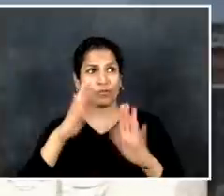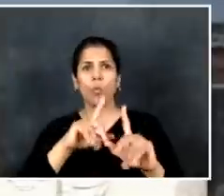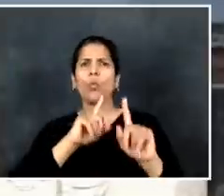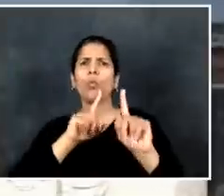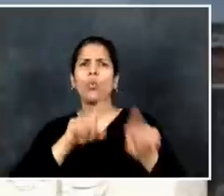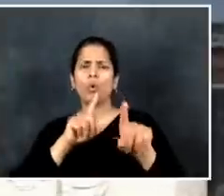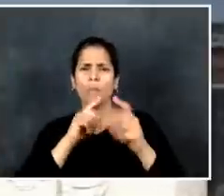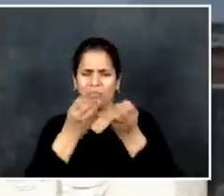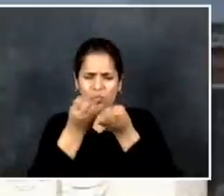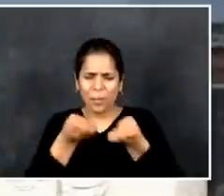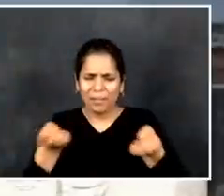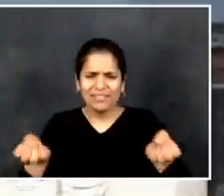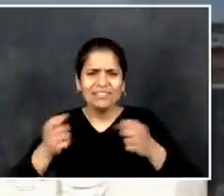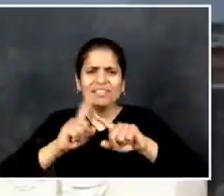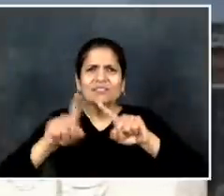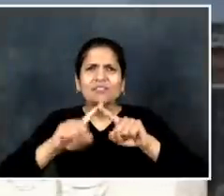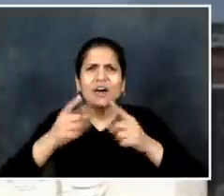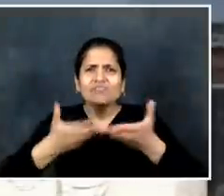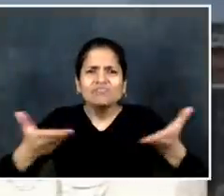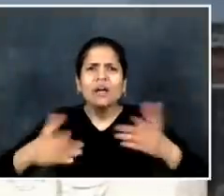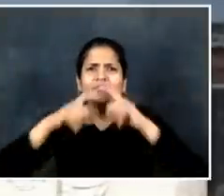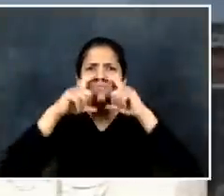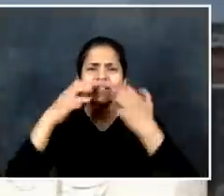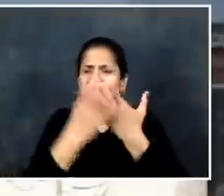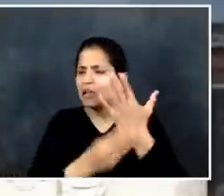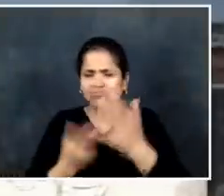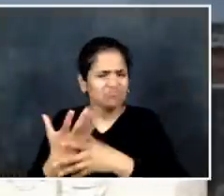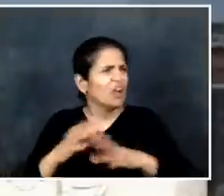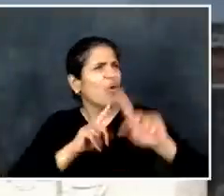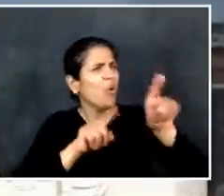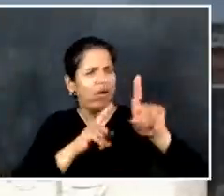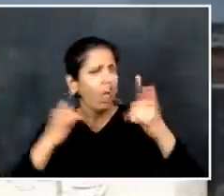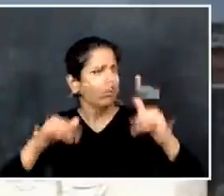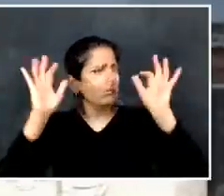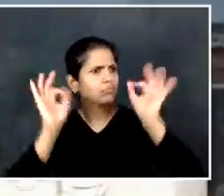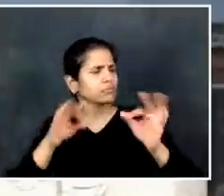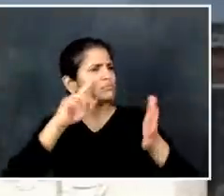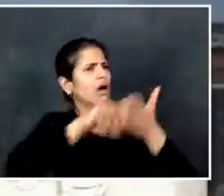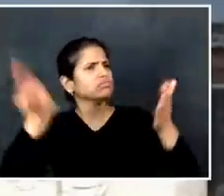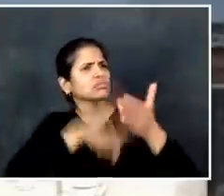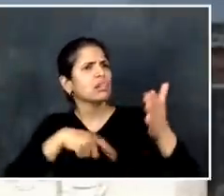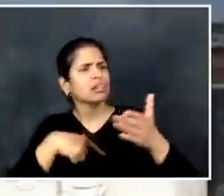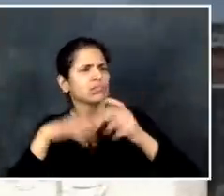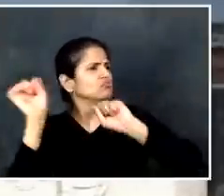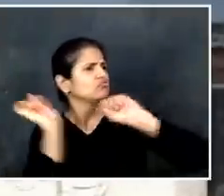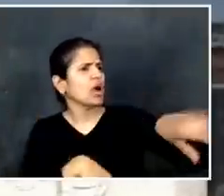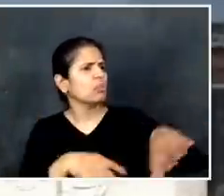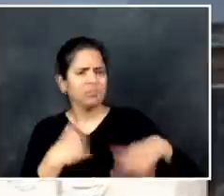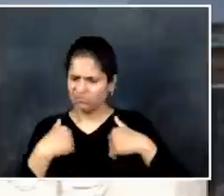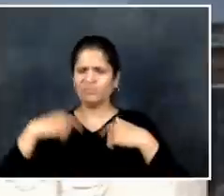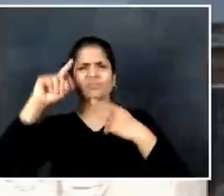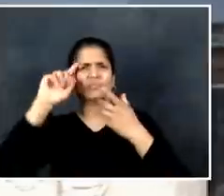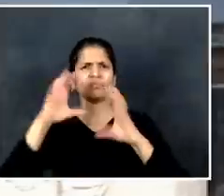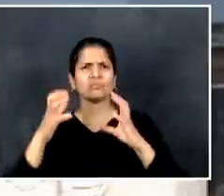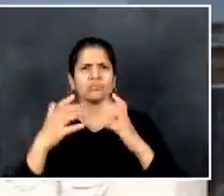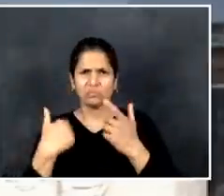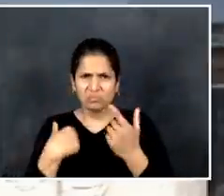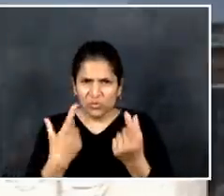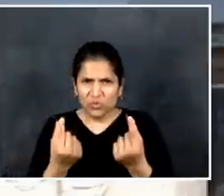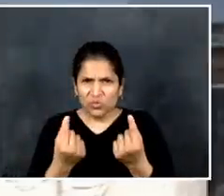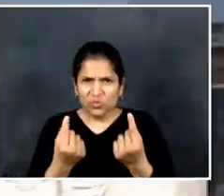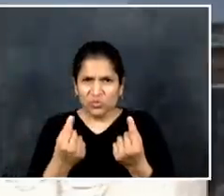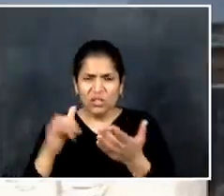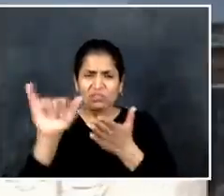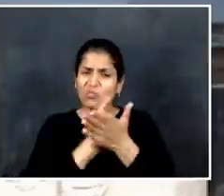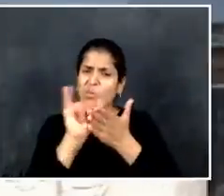no longer be needed, and is now giving ventilators to other states. Is the city going to similarly